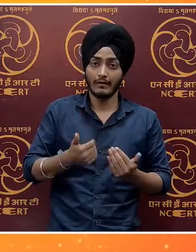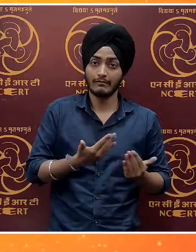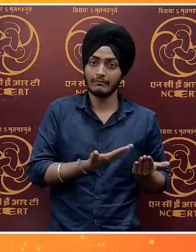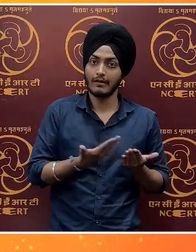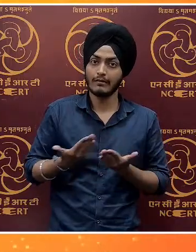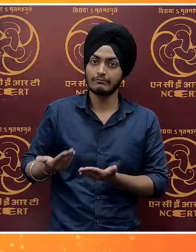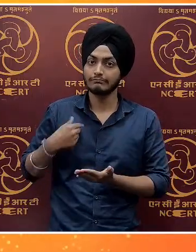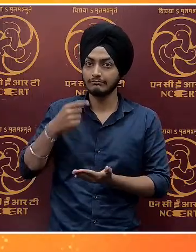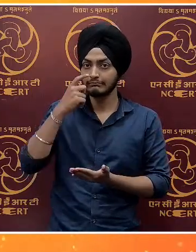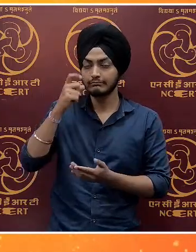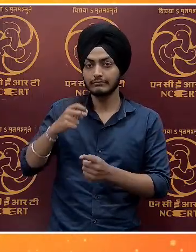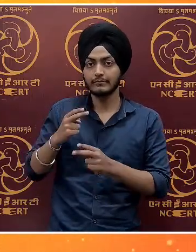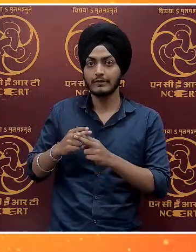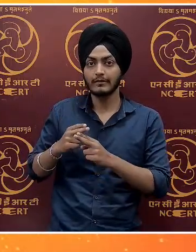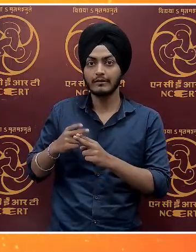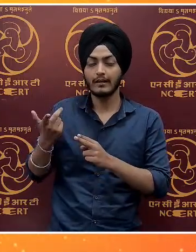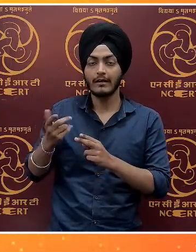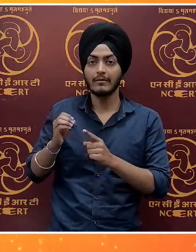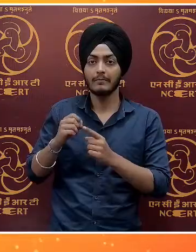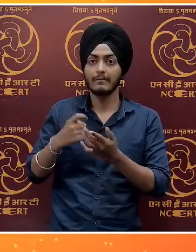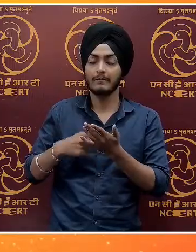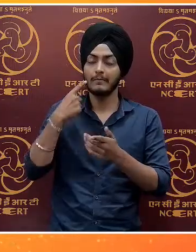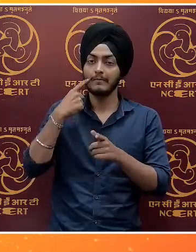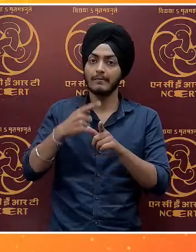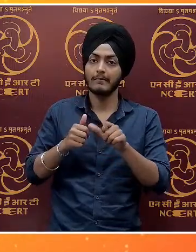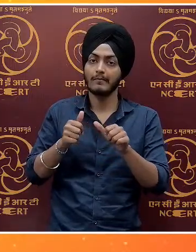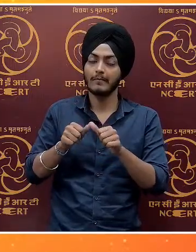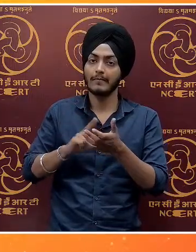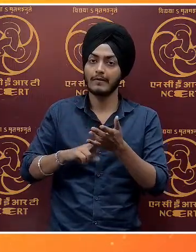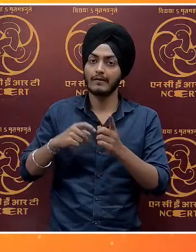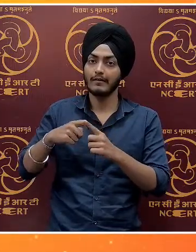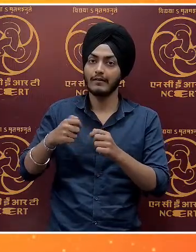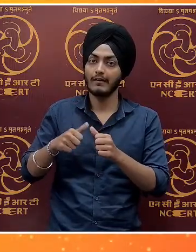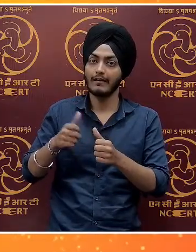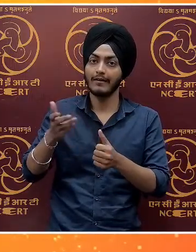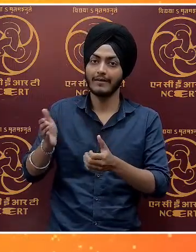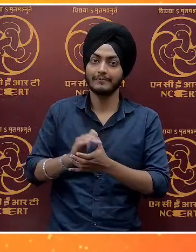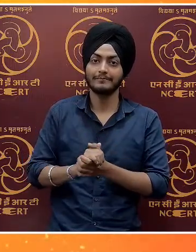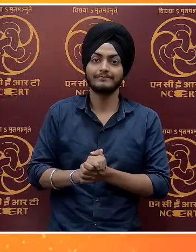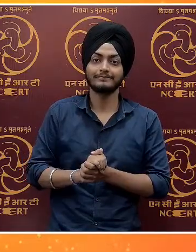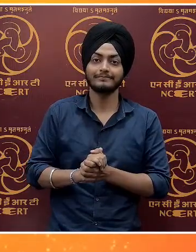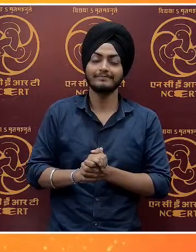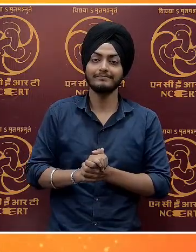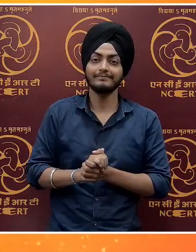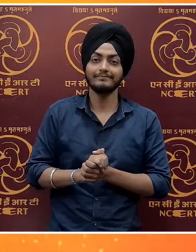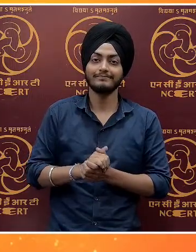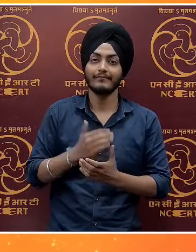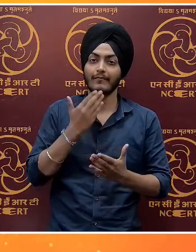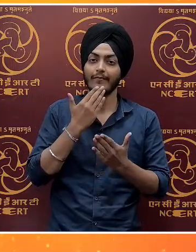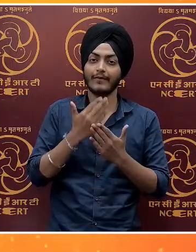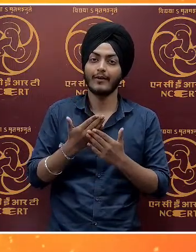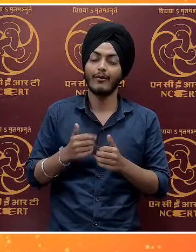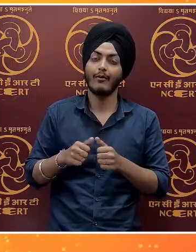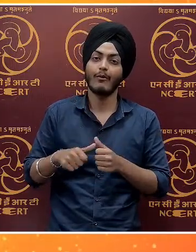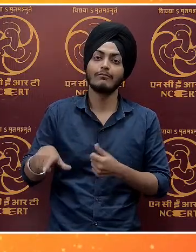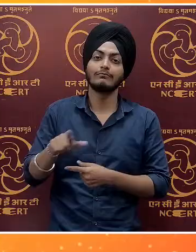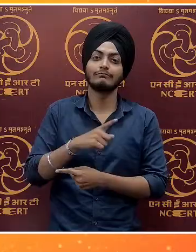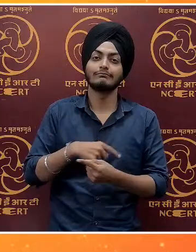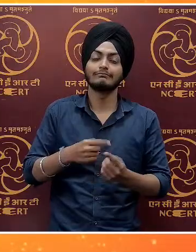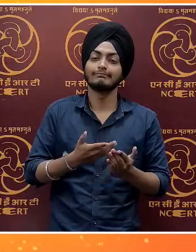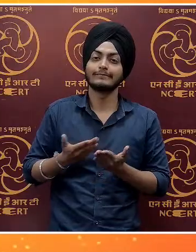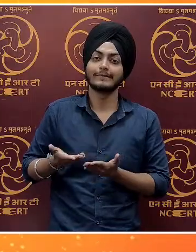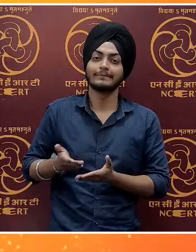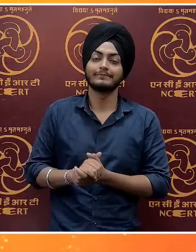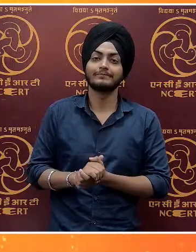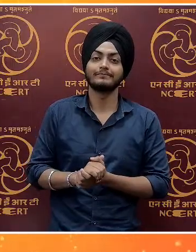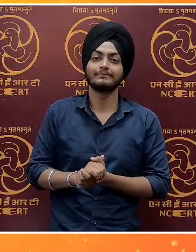Priyanka Tripathi, content developer at Extra Marks. Ma'am, namaskar and very warm welcome to you. Thank you so much for the warm welcome.